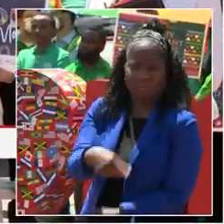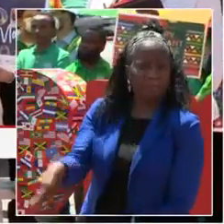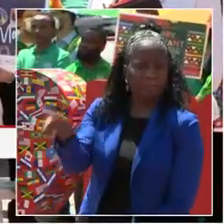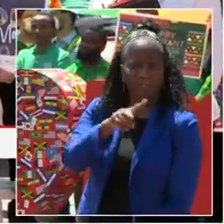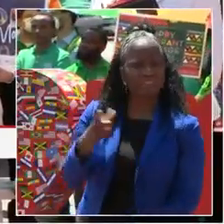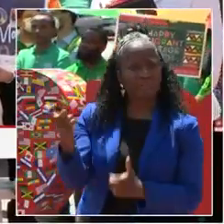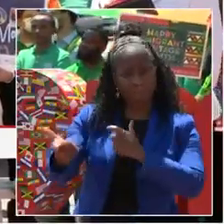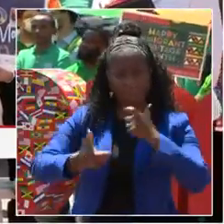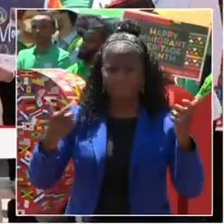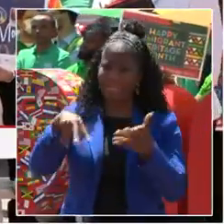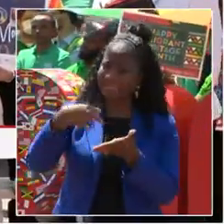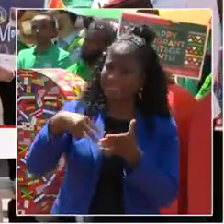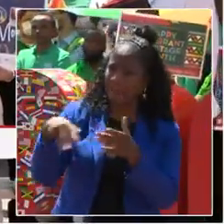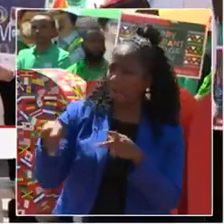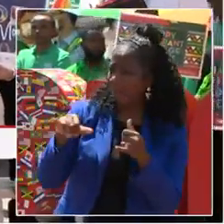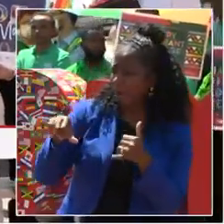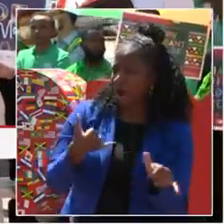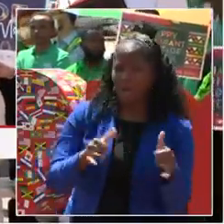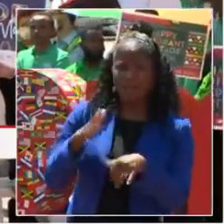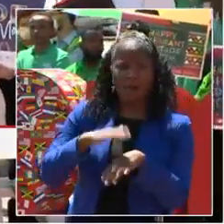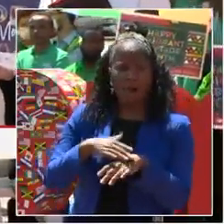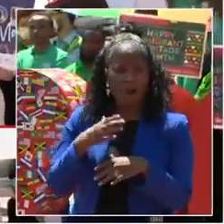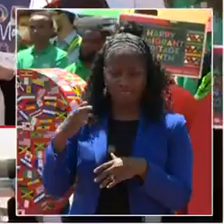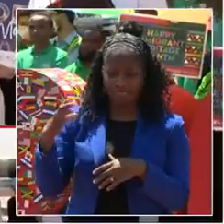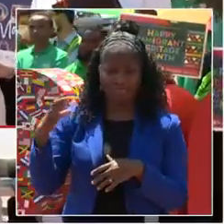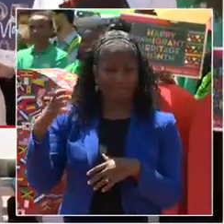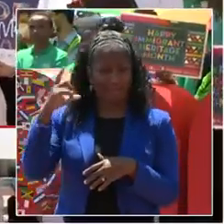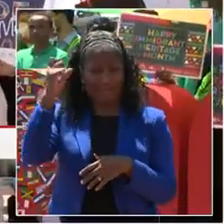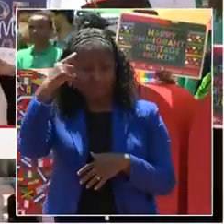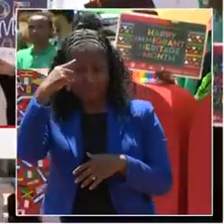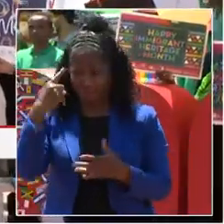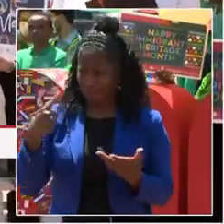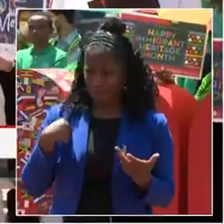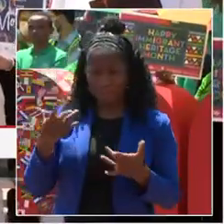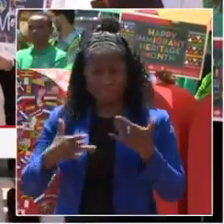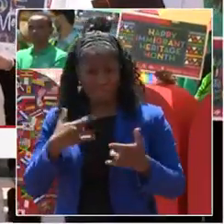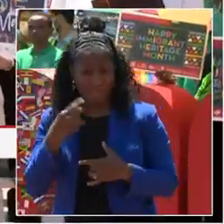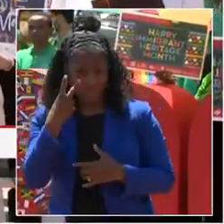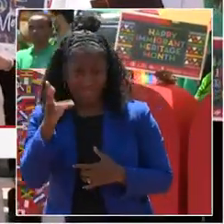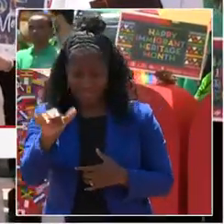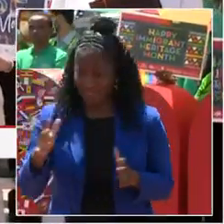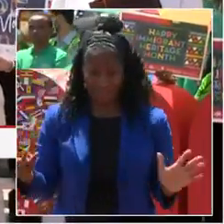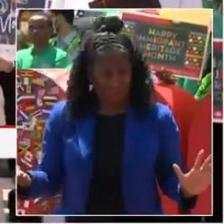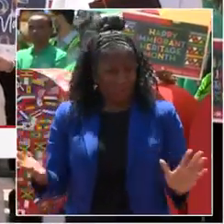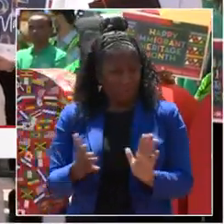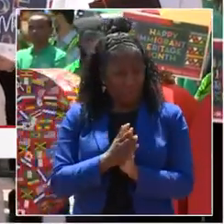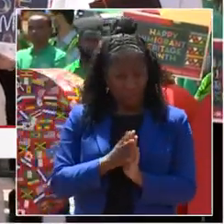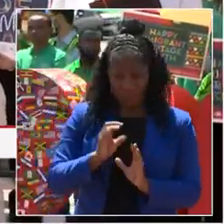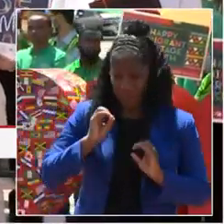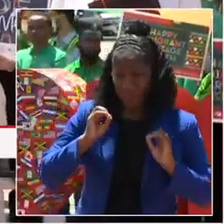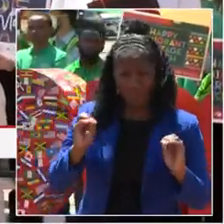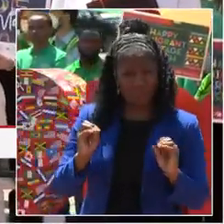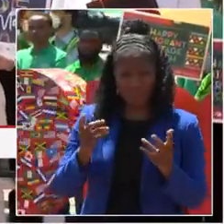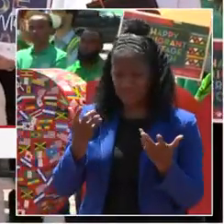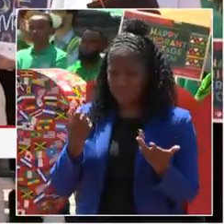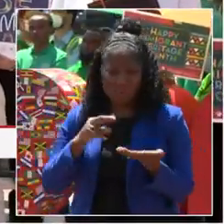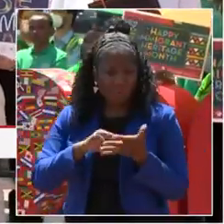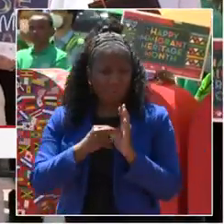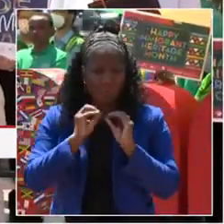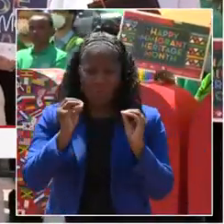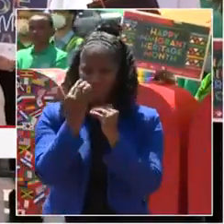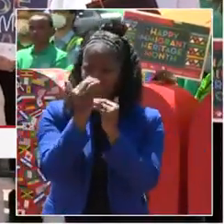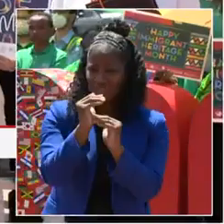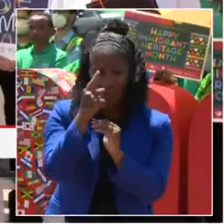a big dance party, man, under the Capitol, and I'm just excited to see that. So no restrictions in place, and for officers who want to